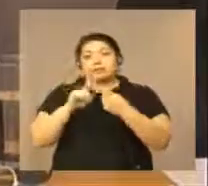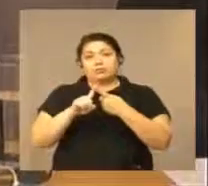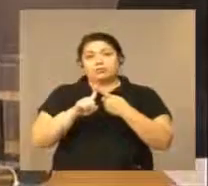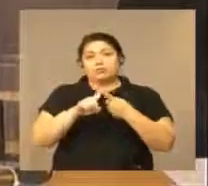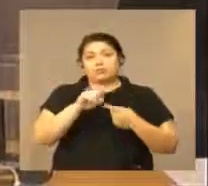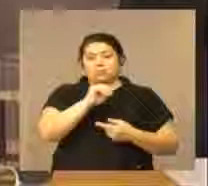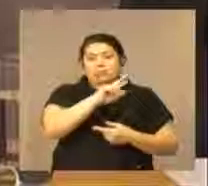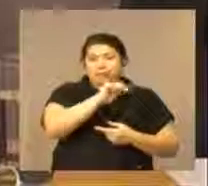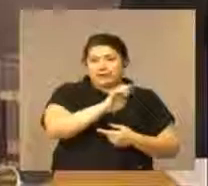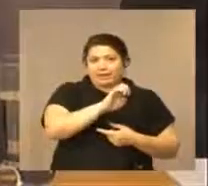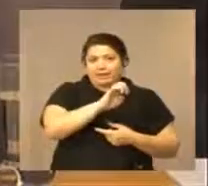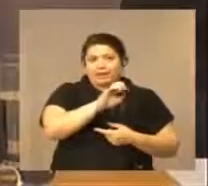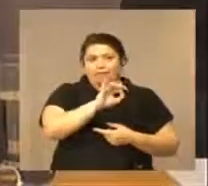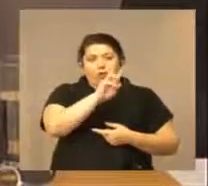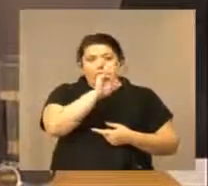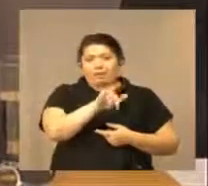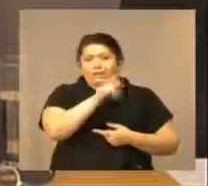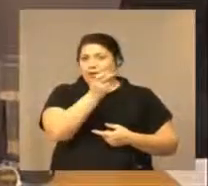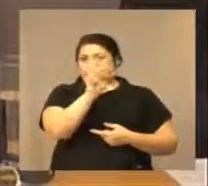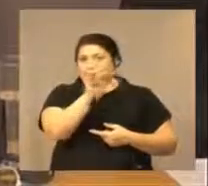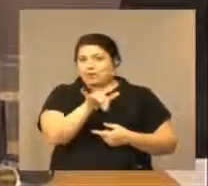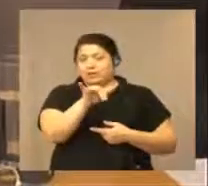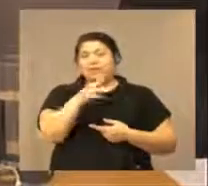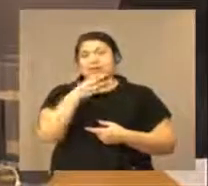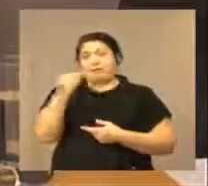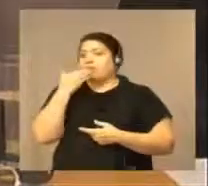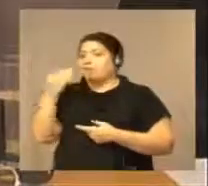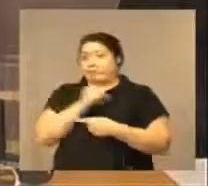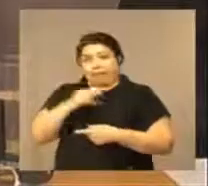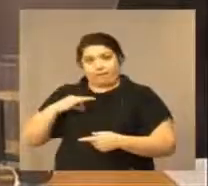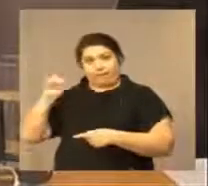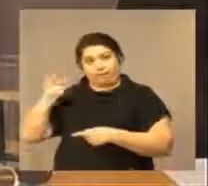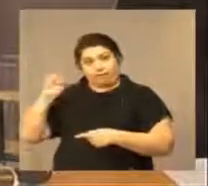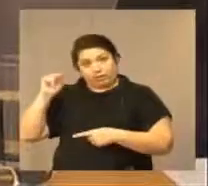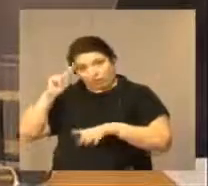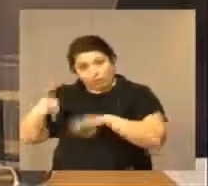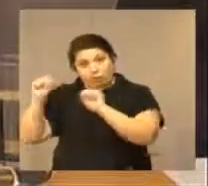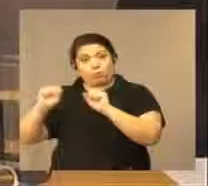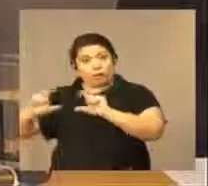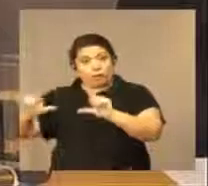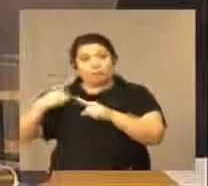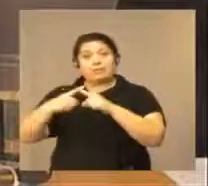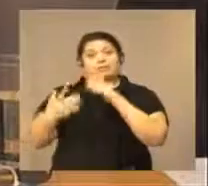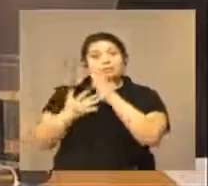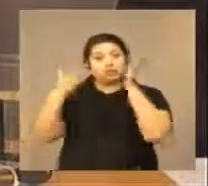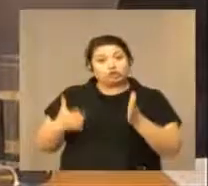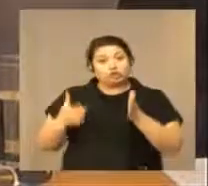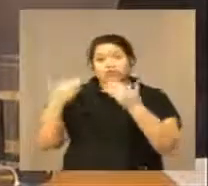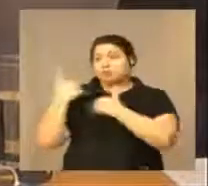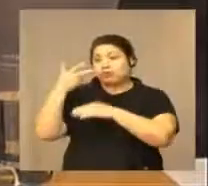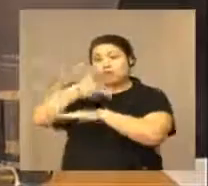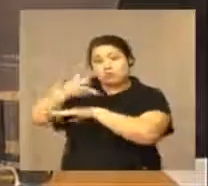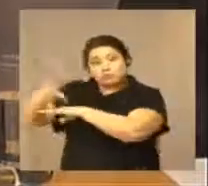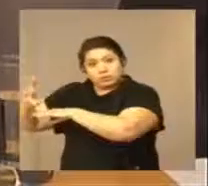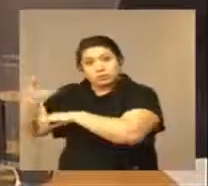Henry and the AFN staff for coordination of this webinar, and to our technicians here behind the camera, and